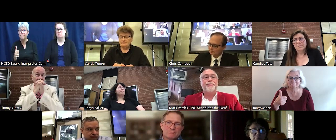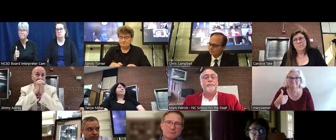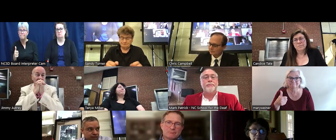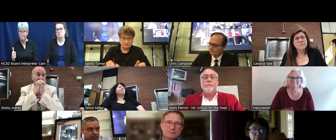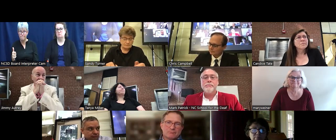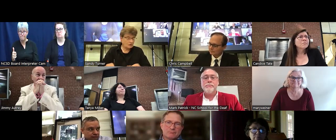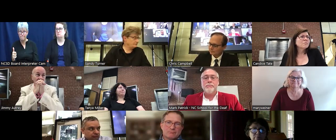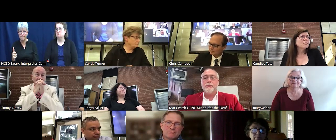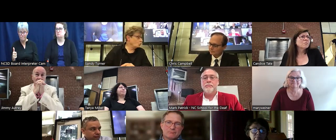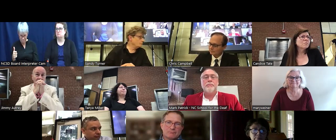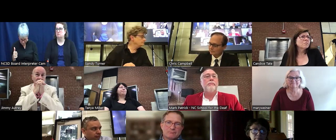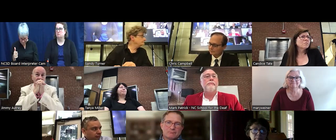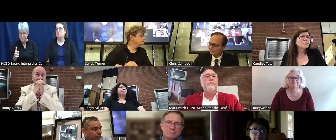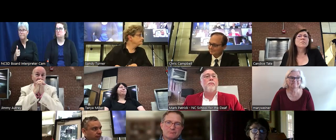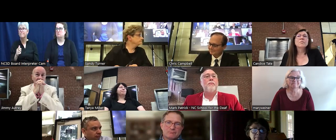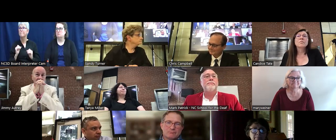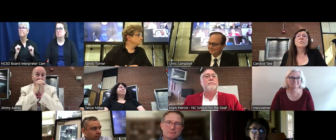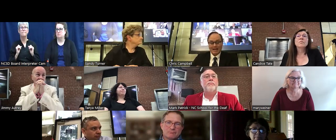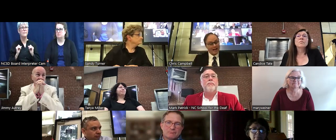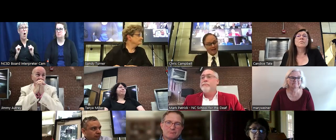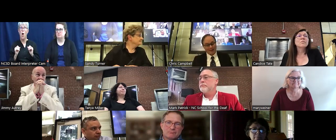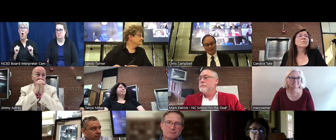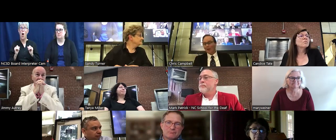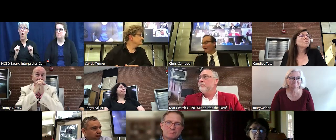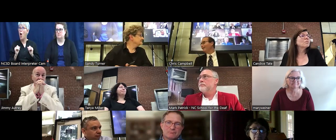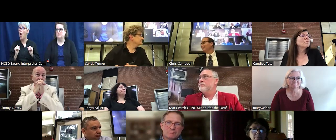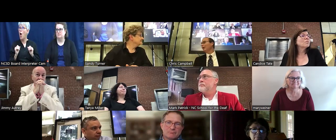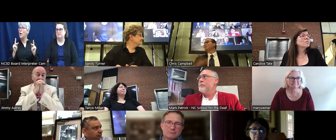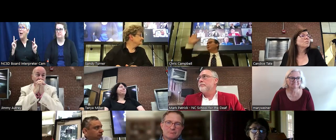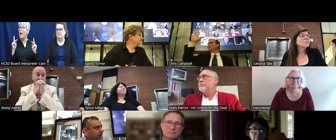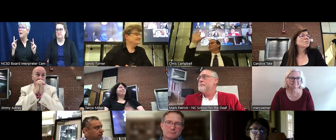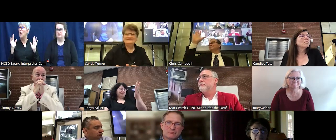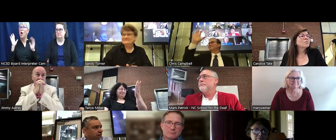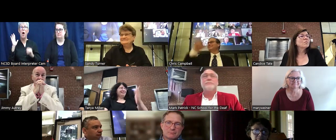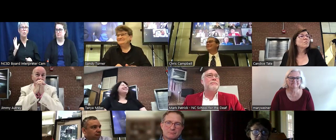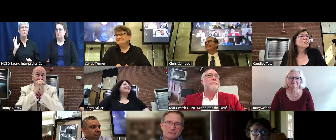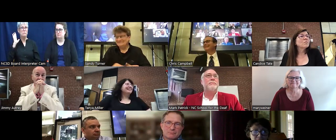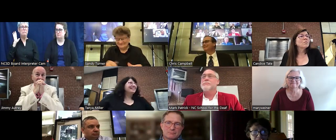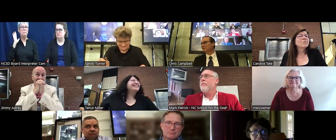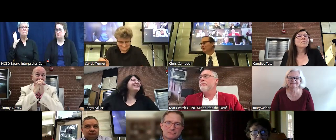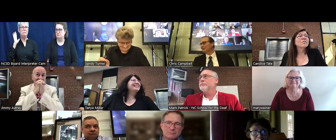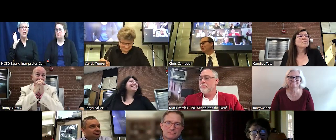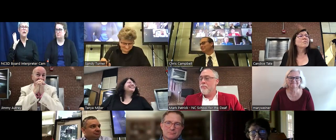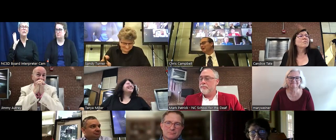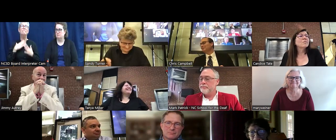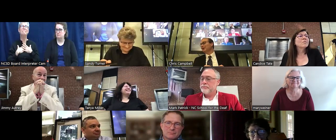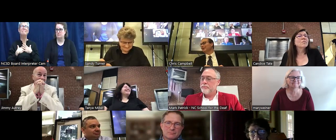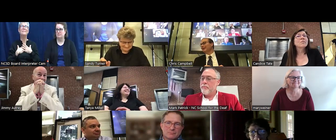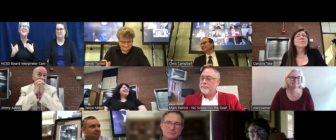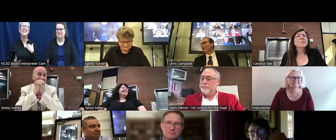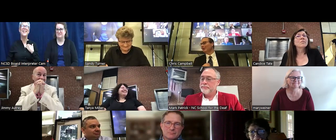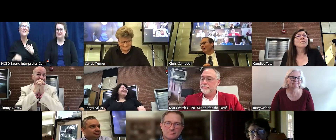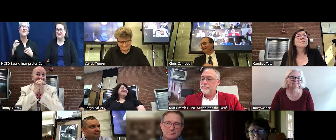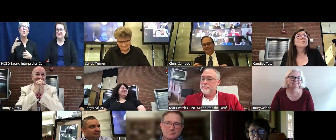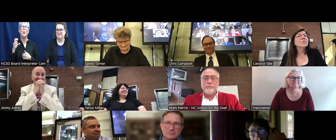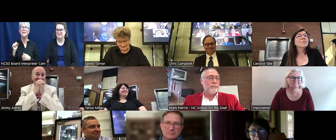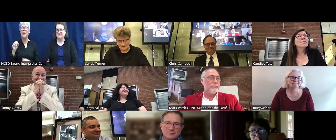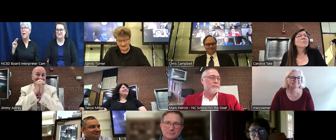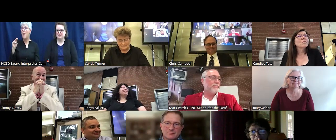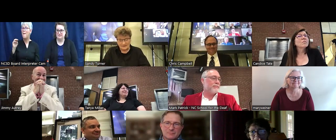Okay. You have more. That is all I have. Oh, excuse me. This is Chris, Madam Chair. That is all I